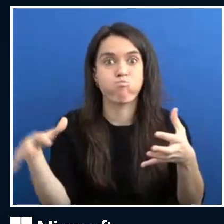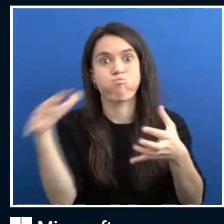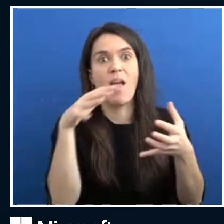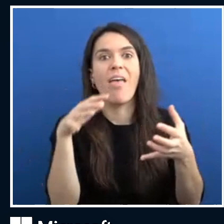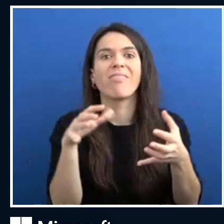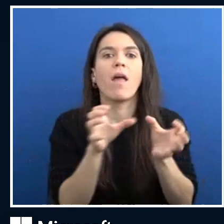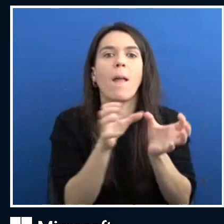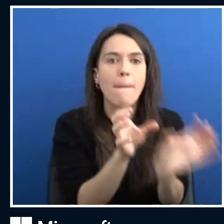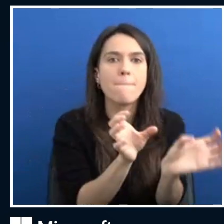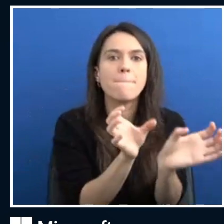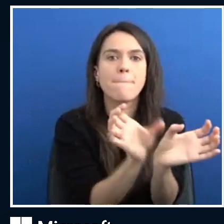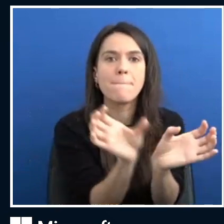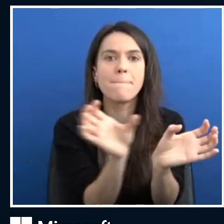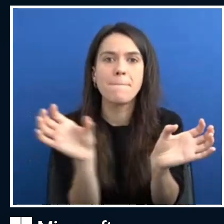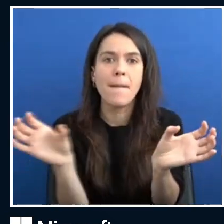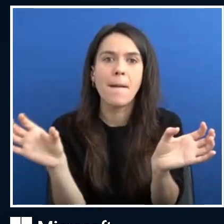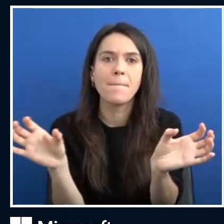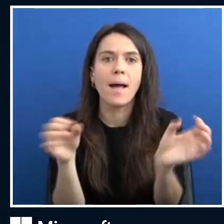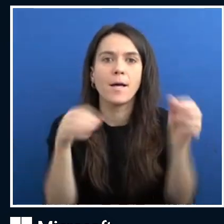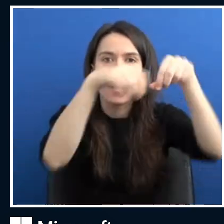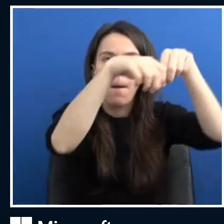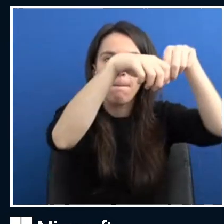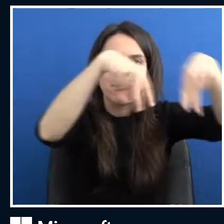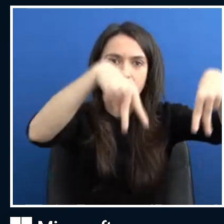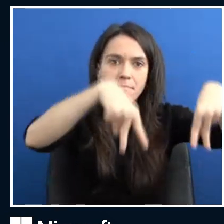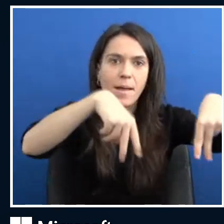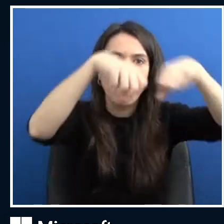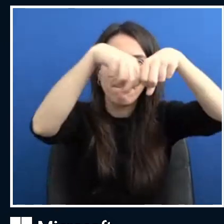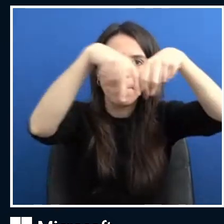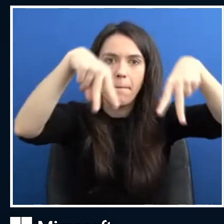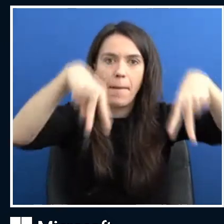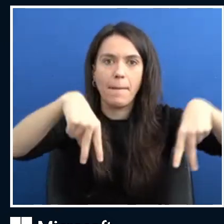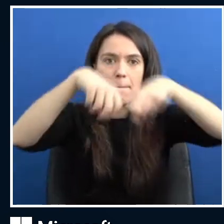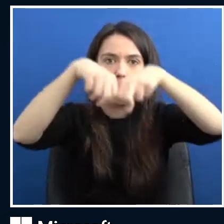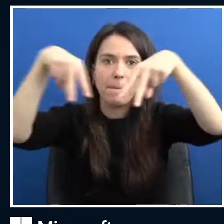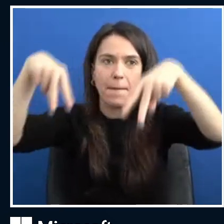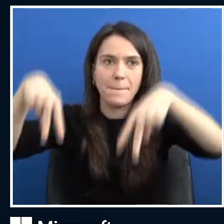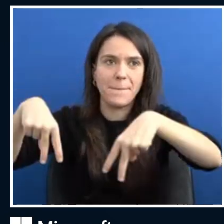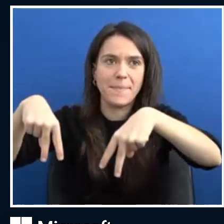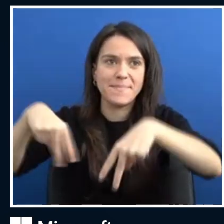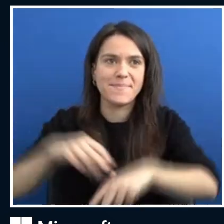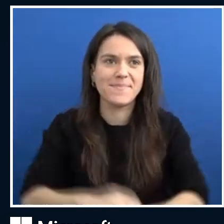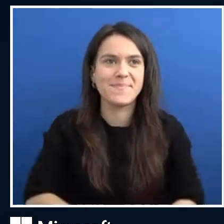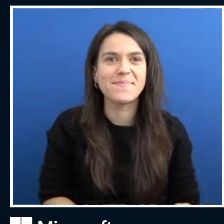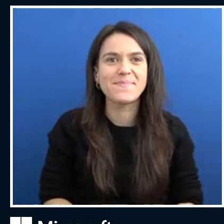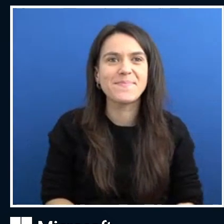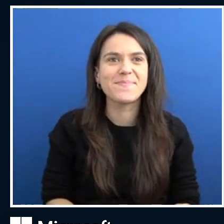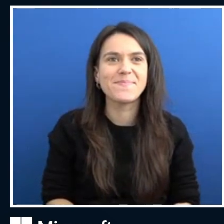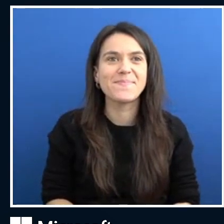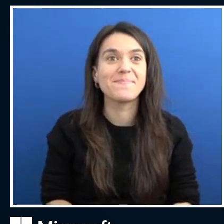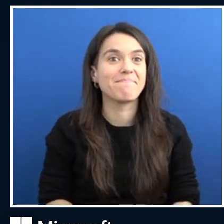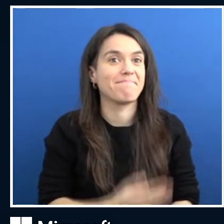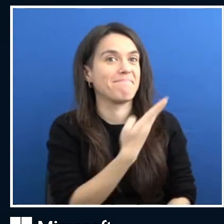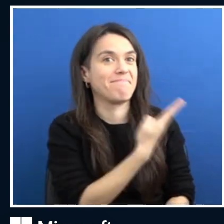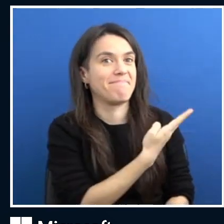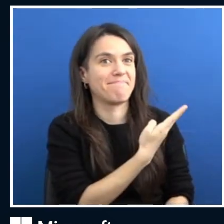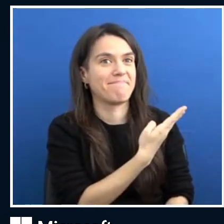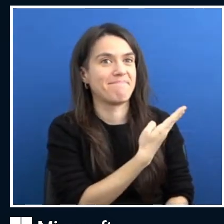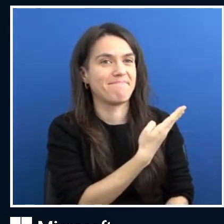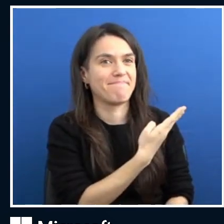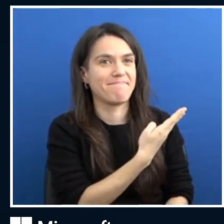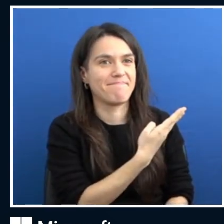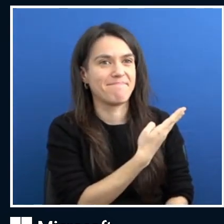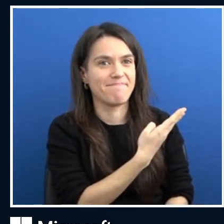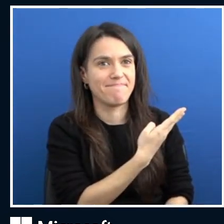the solution of your decision trees. Now coming to K-means clustering. This is your unsupervised learning. So I'll tell you how this